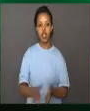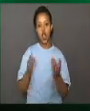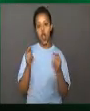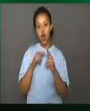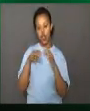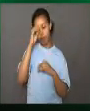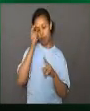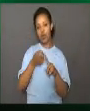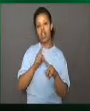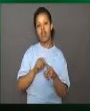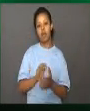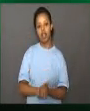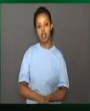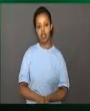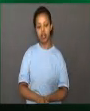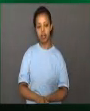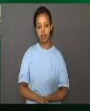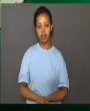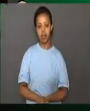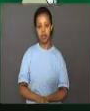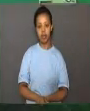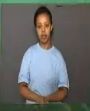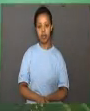Let's get back to our lesson.